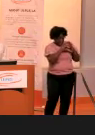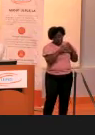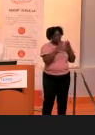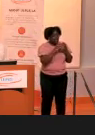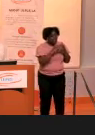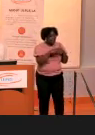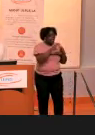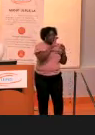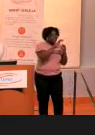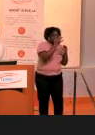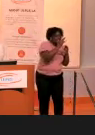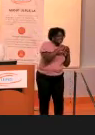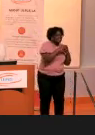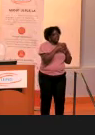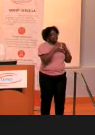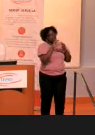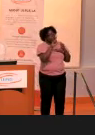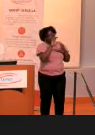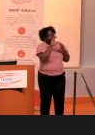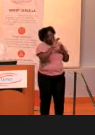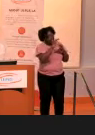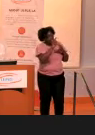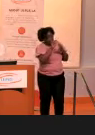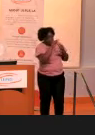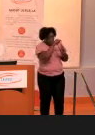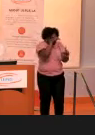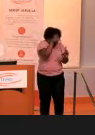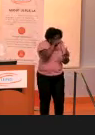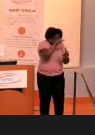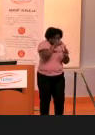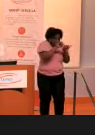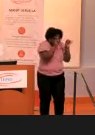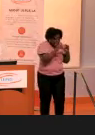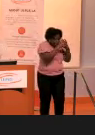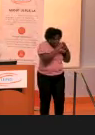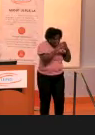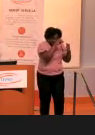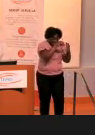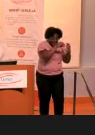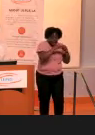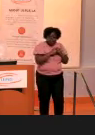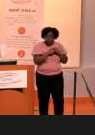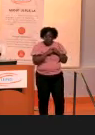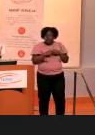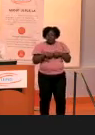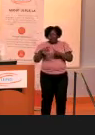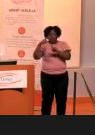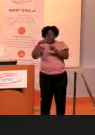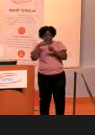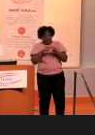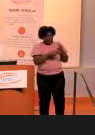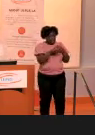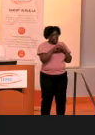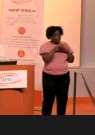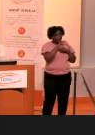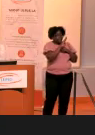to CD19 or only to CD20. So it's a very targeted specific system. So the T and B cells, of course, with other immune